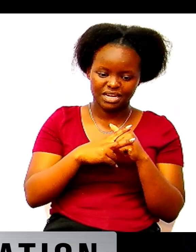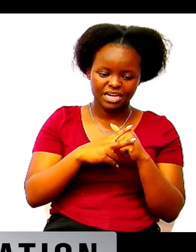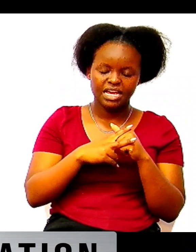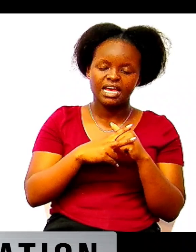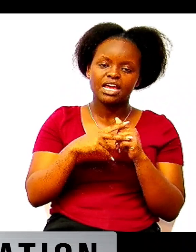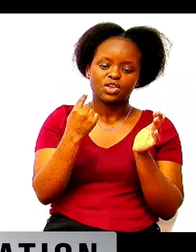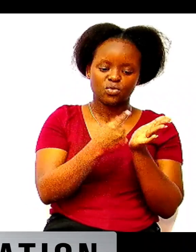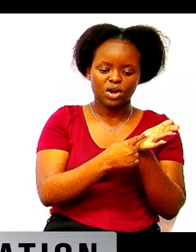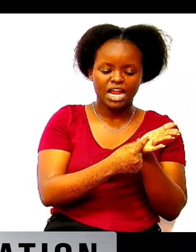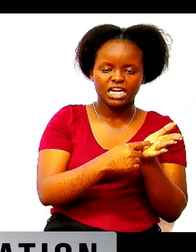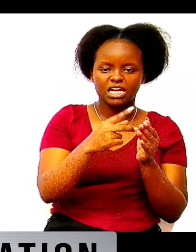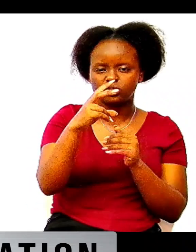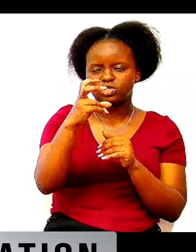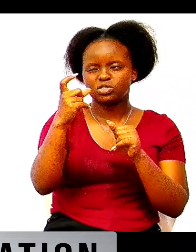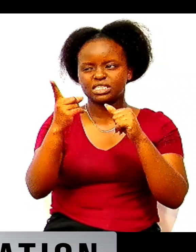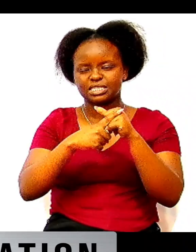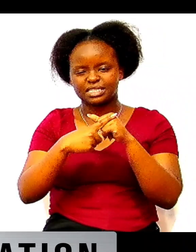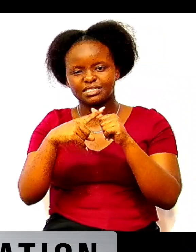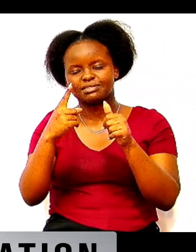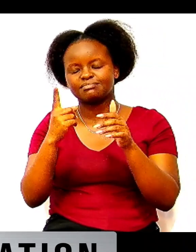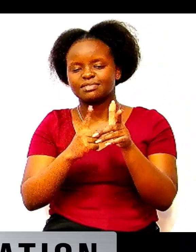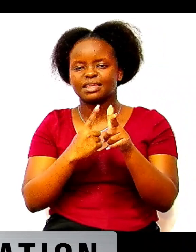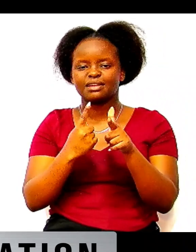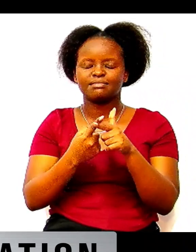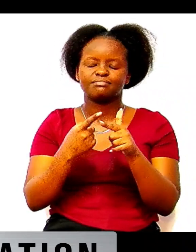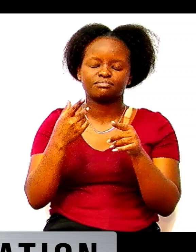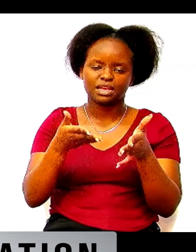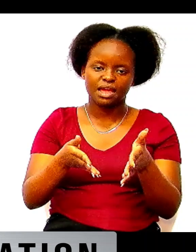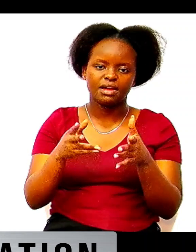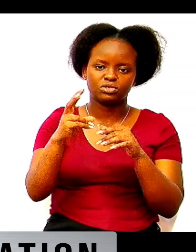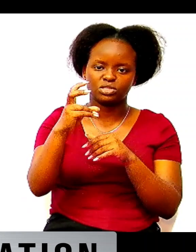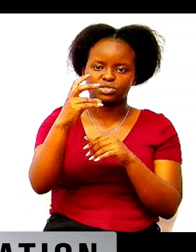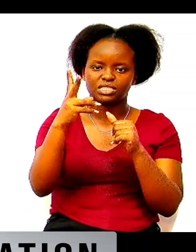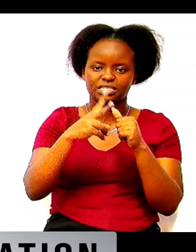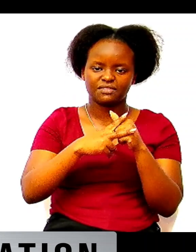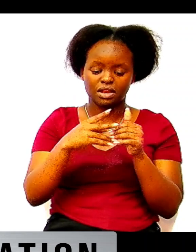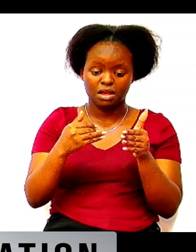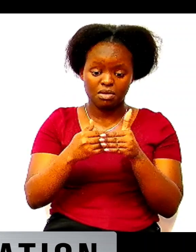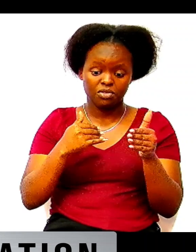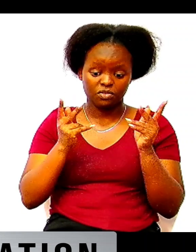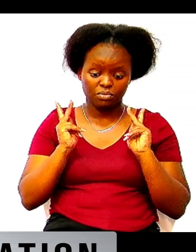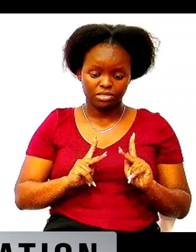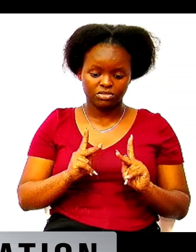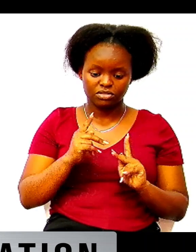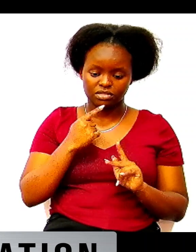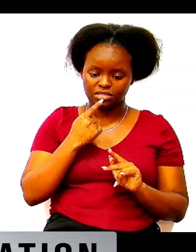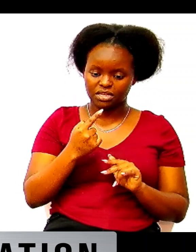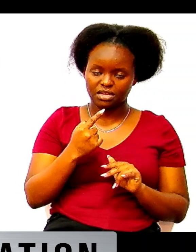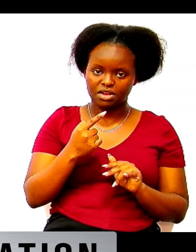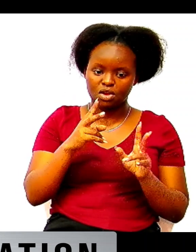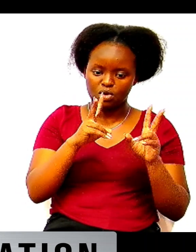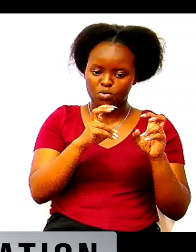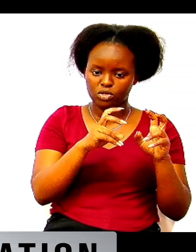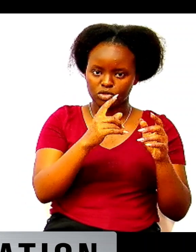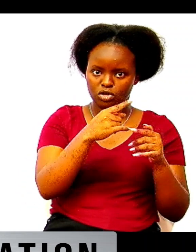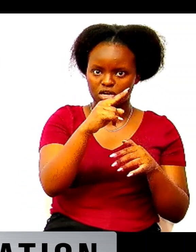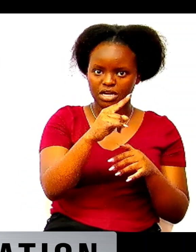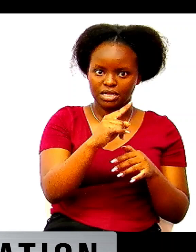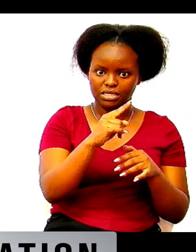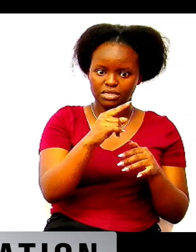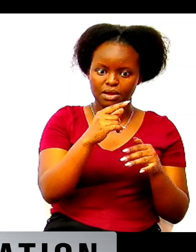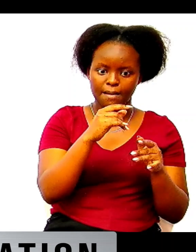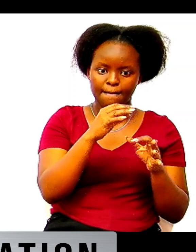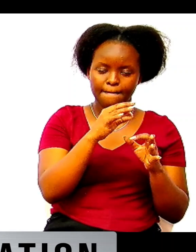2027. Okay. Let's hope there'll be some changes. Yeah, just before someone says I didn't quote it correctly, that